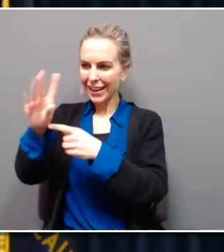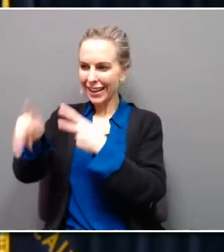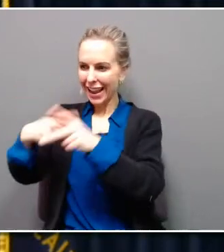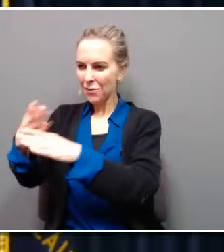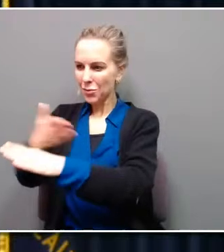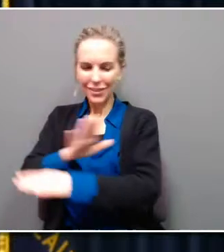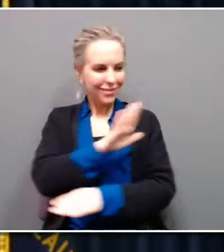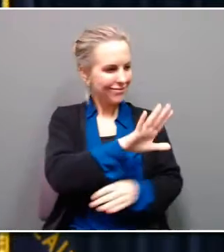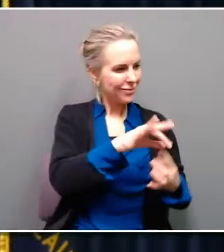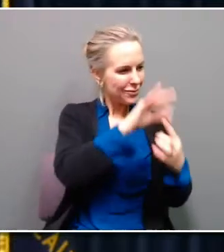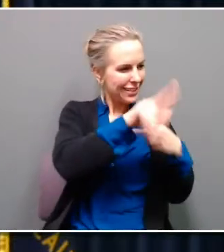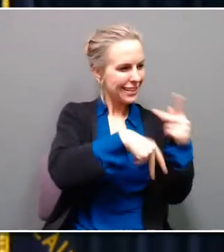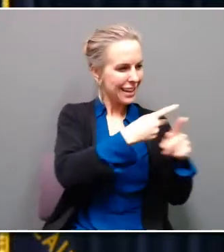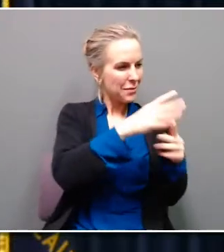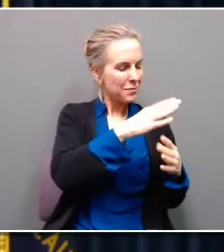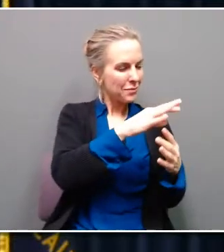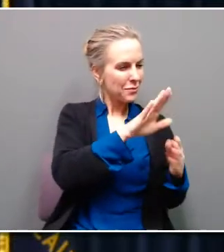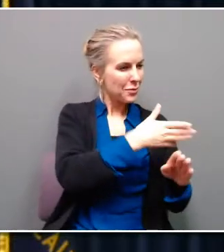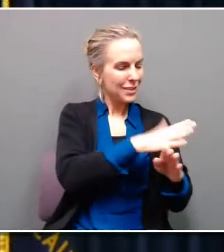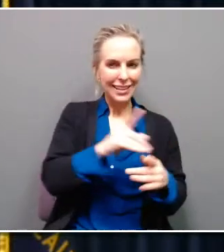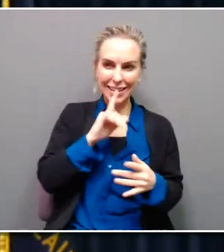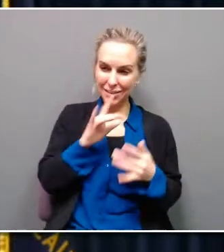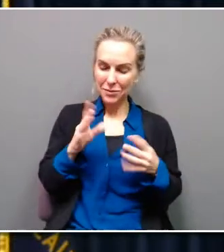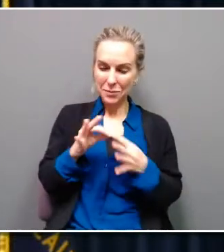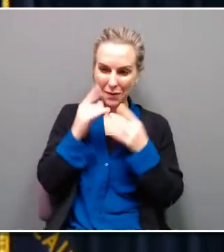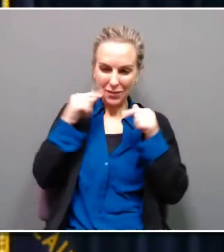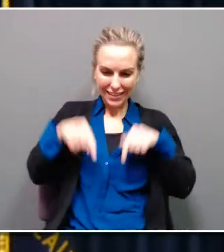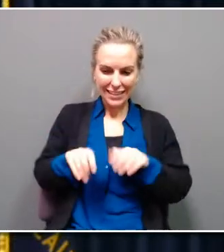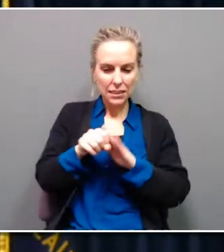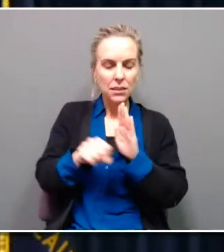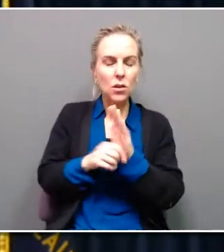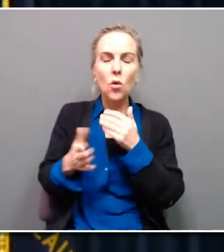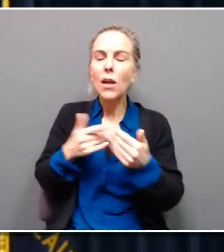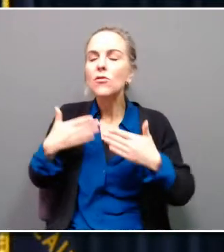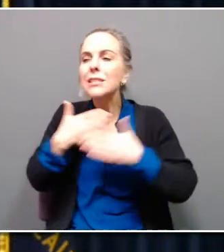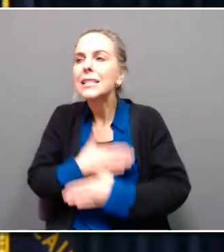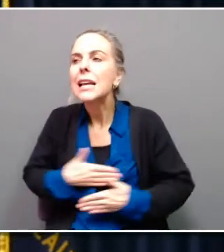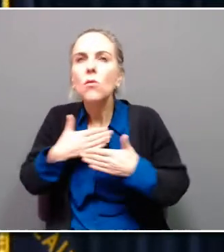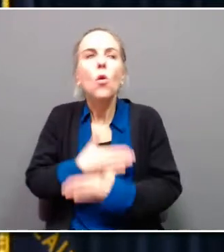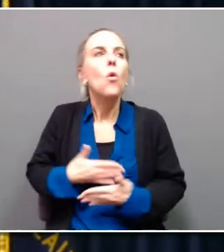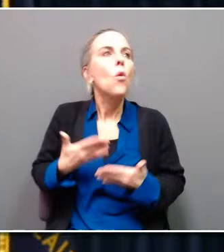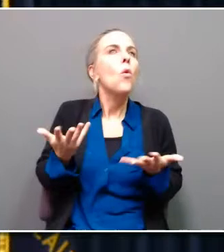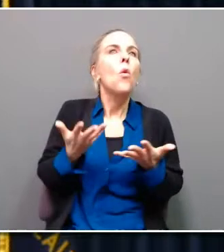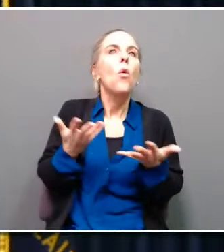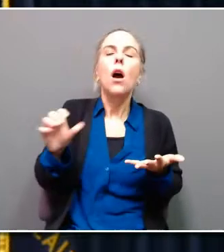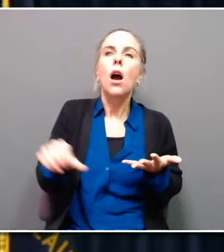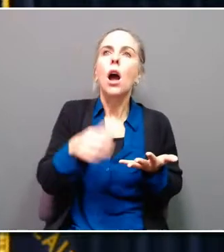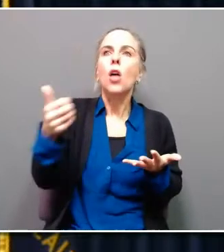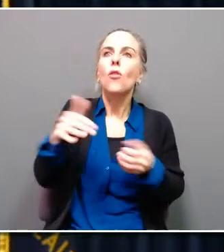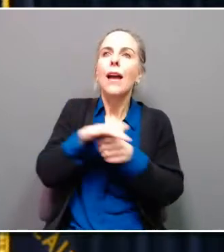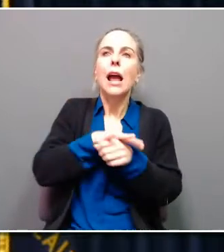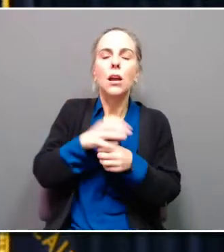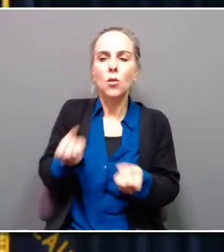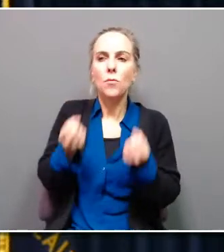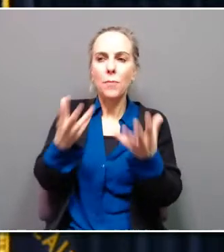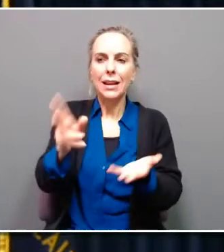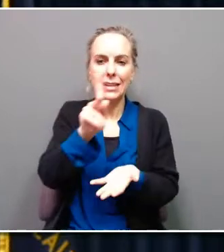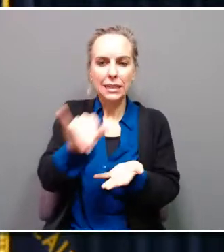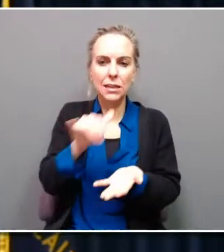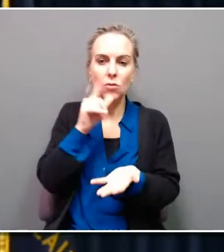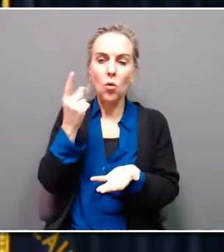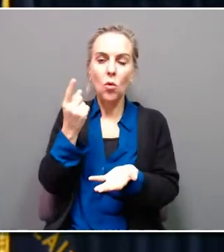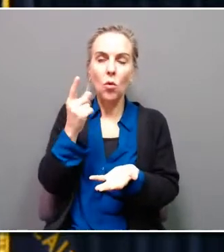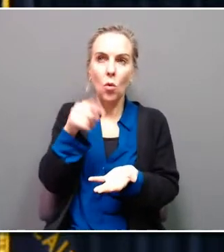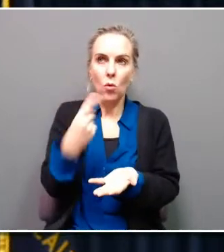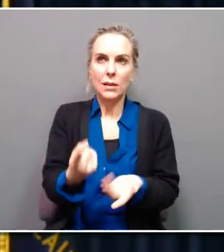for this state. But what we're seeing right now is, whether it is in entertainment or in other areas, so many Kentuckians not only succeeding,